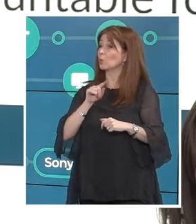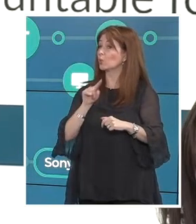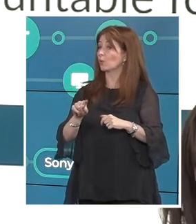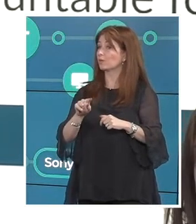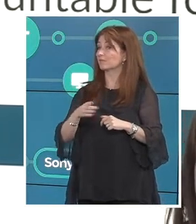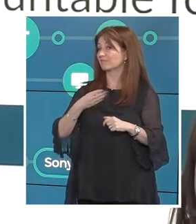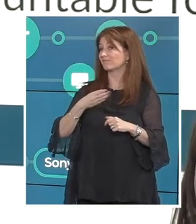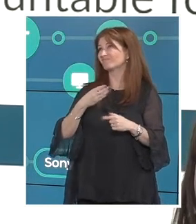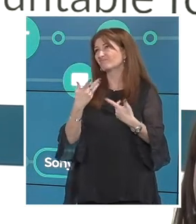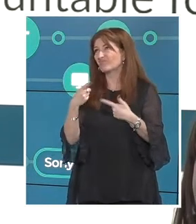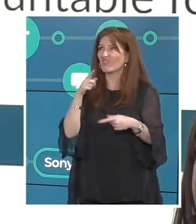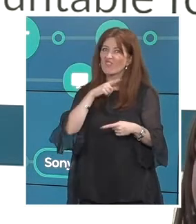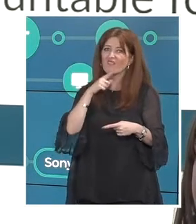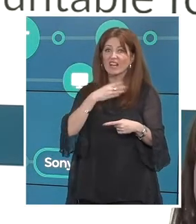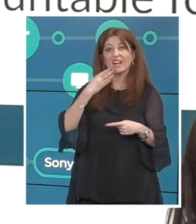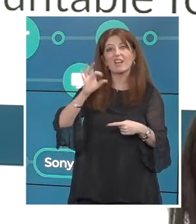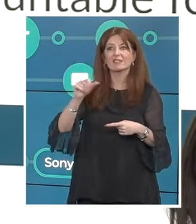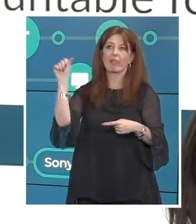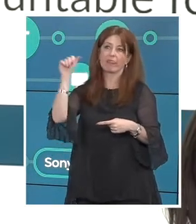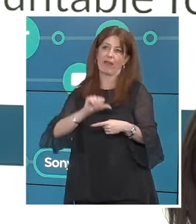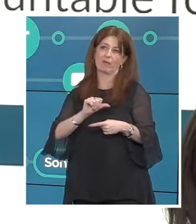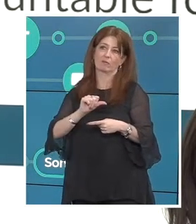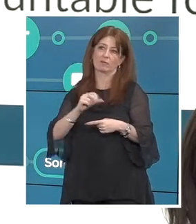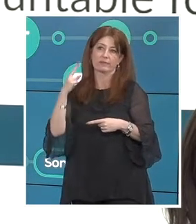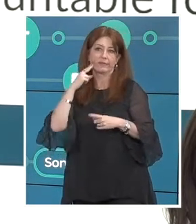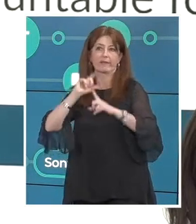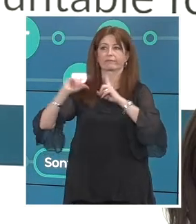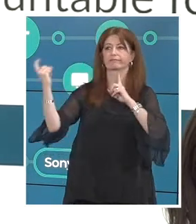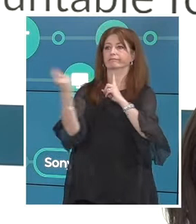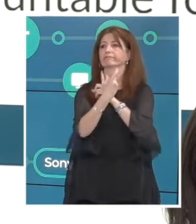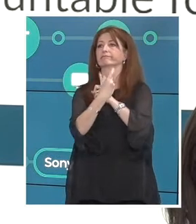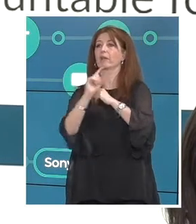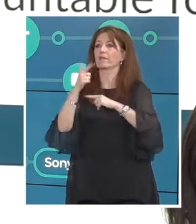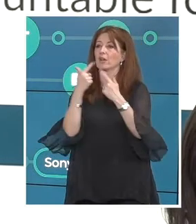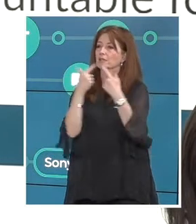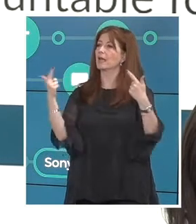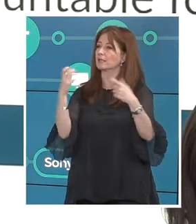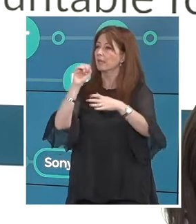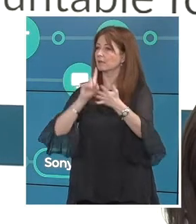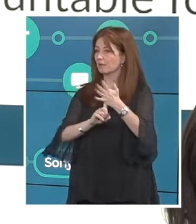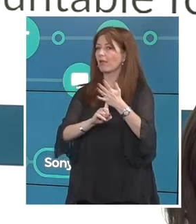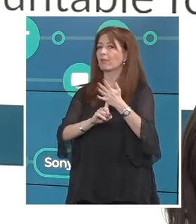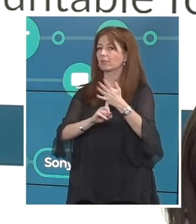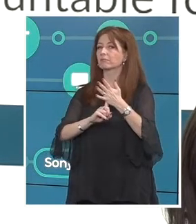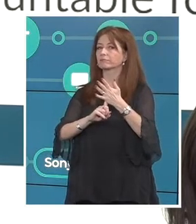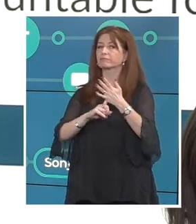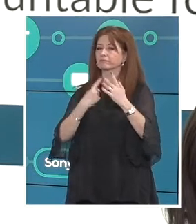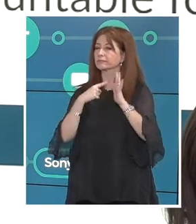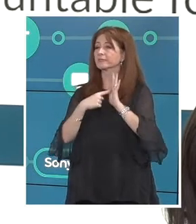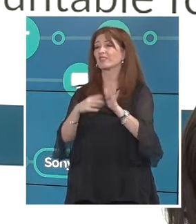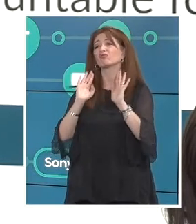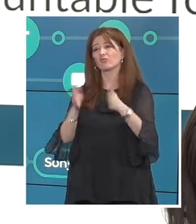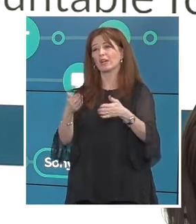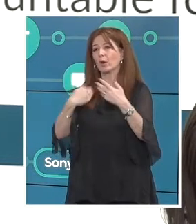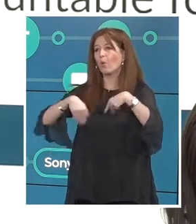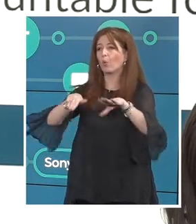90-odd thousand members of the deaf community for whose first language is BSL, then I would recommend all of your content, not just social